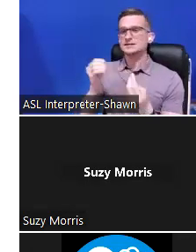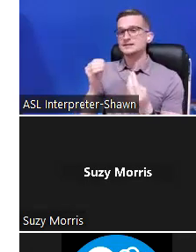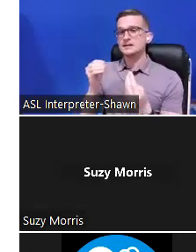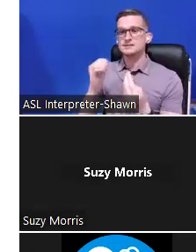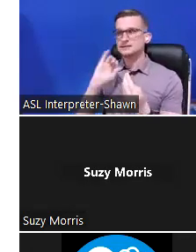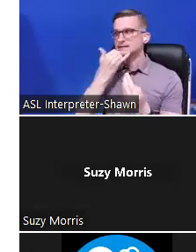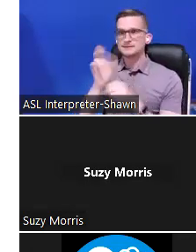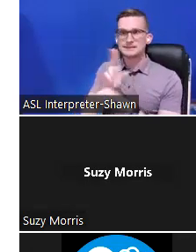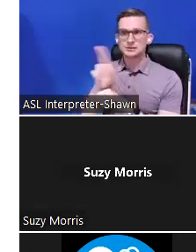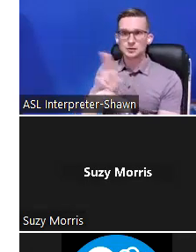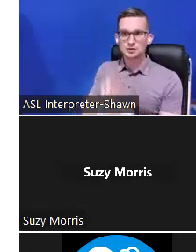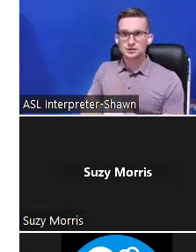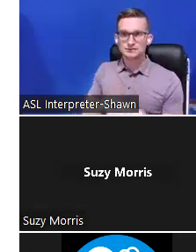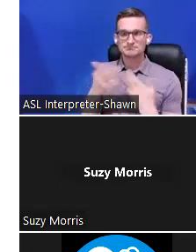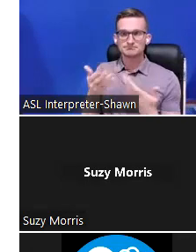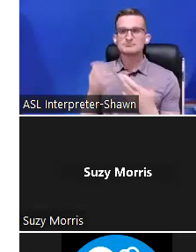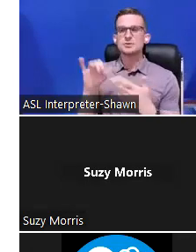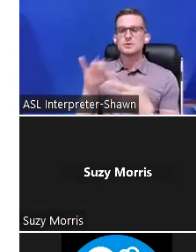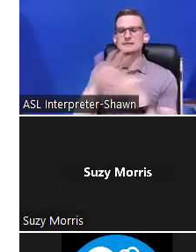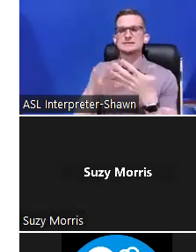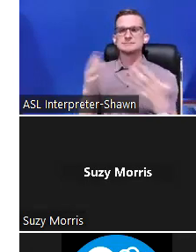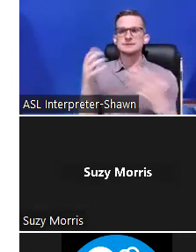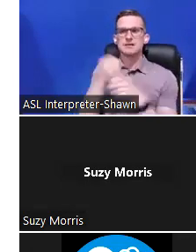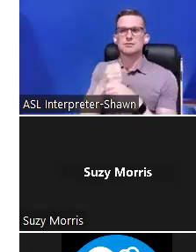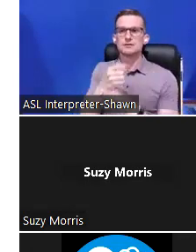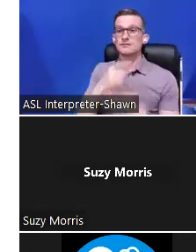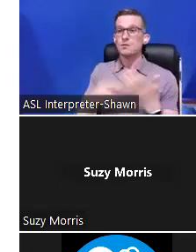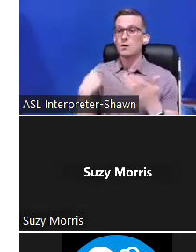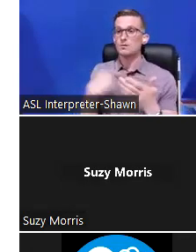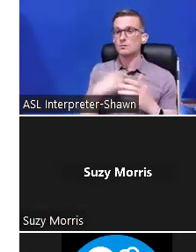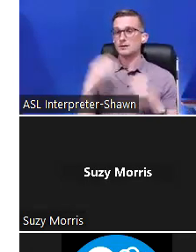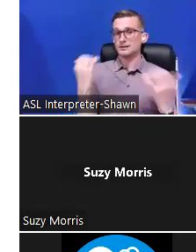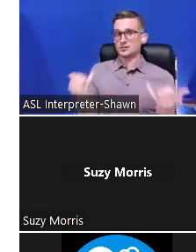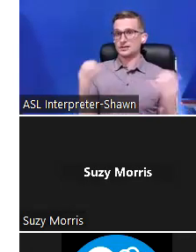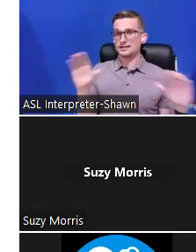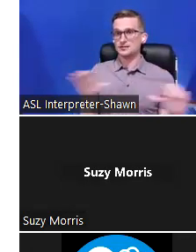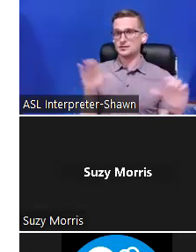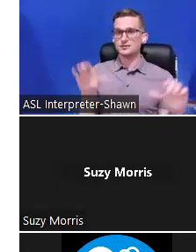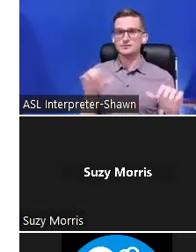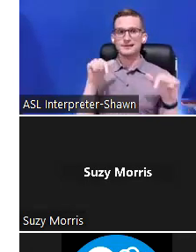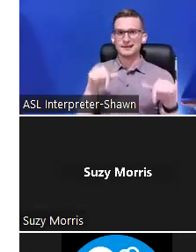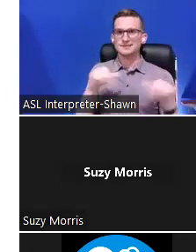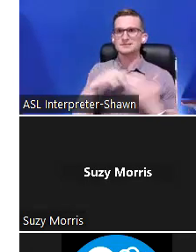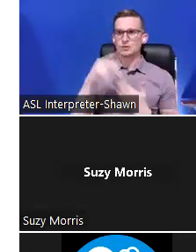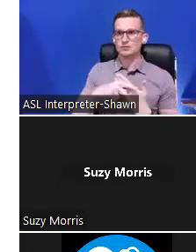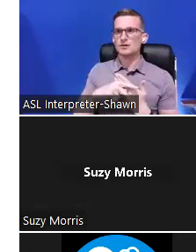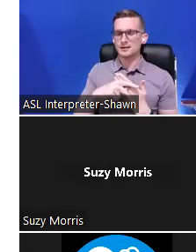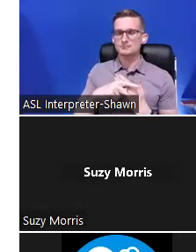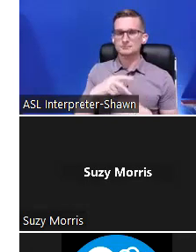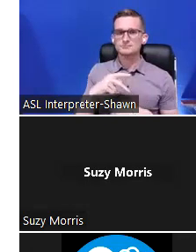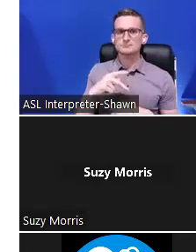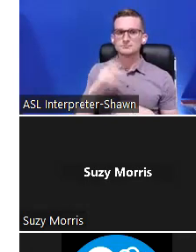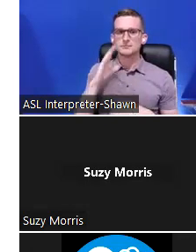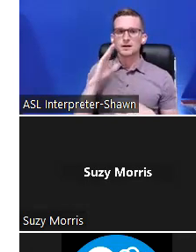So that's pretty much a summary of what we're currently doing within this particular program right now. And then I'll address the